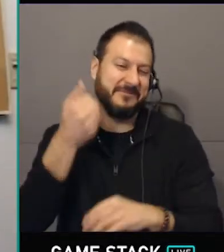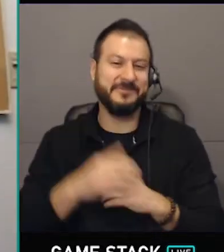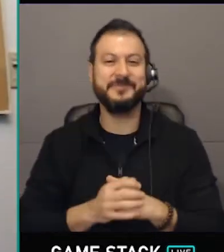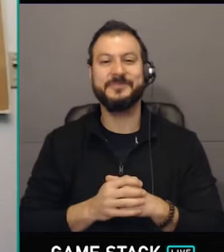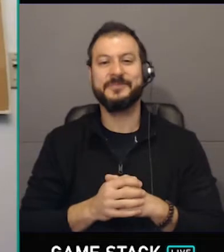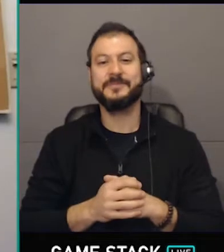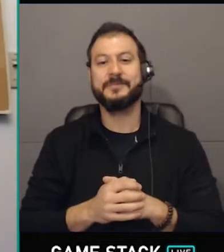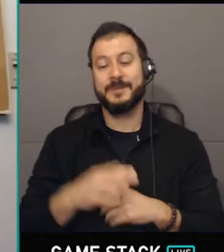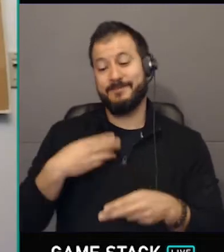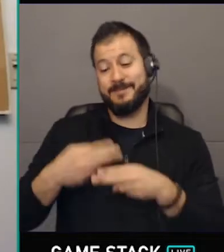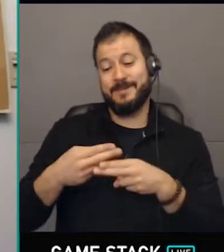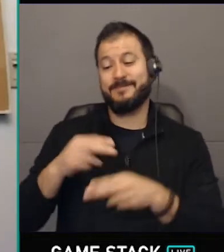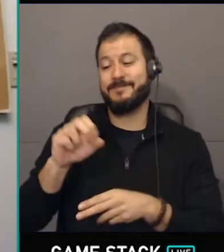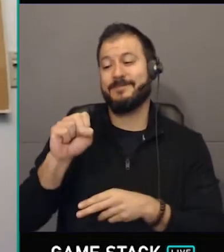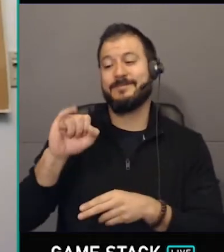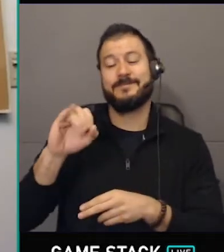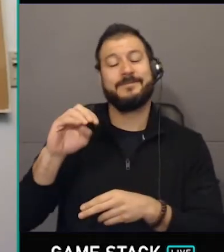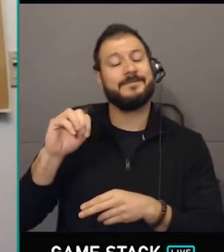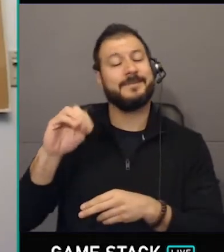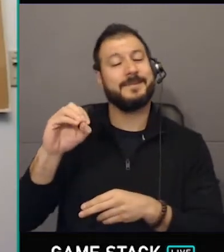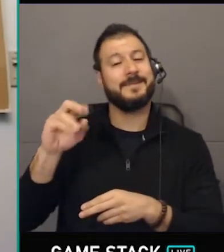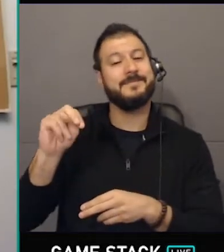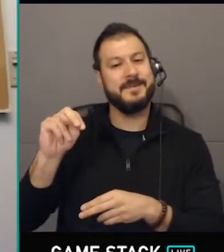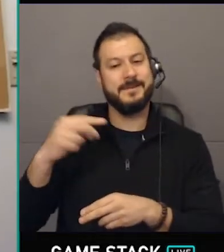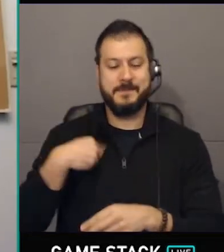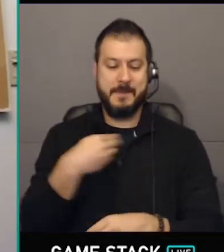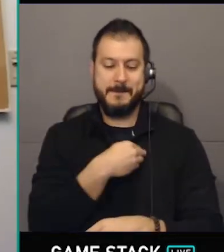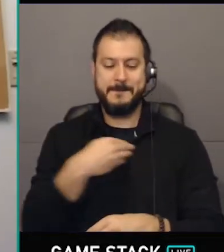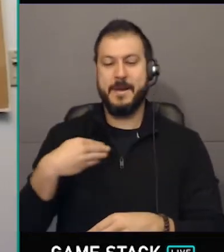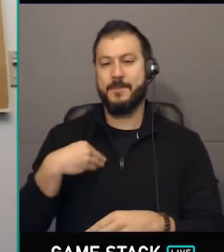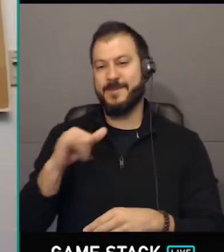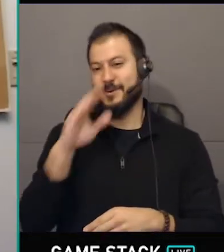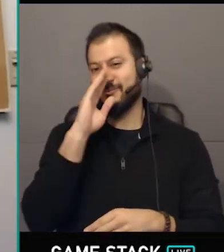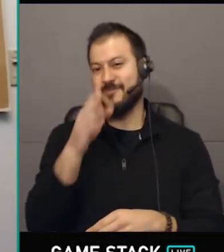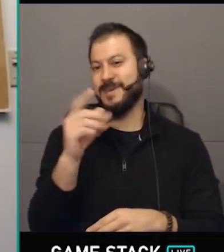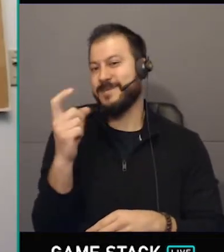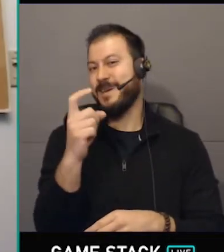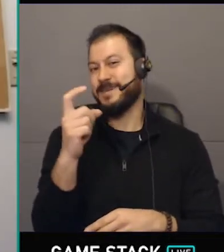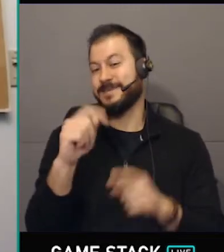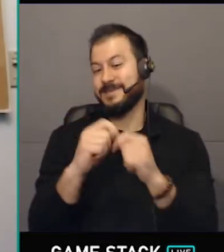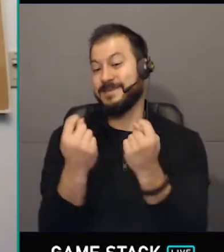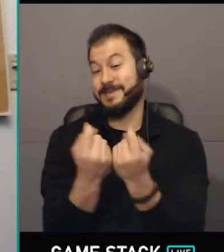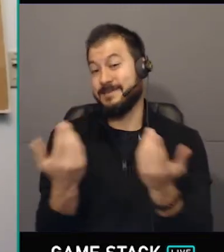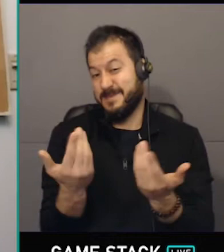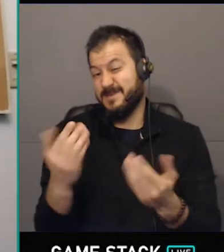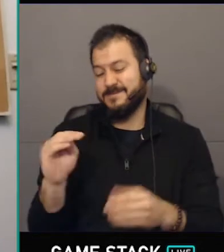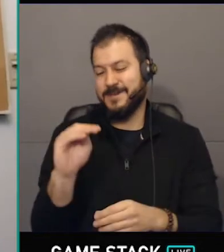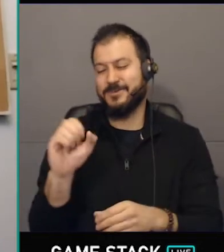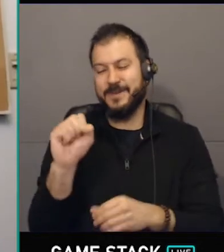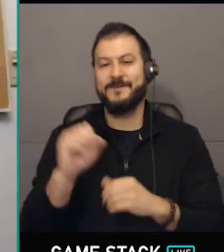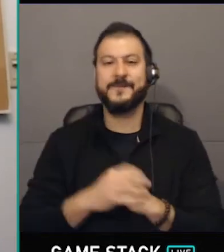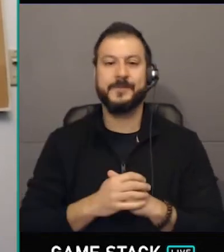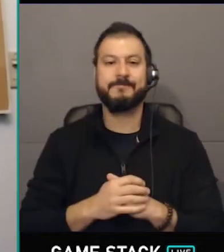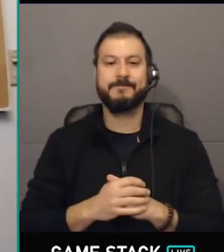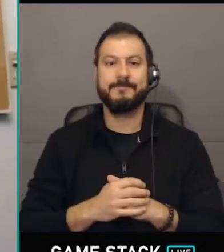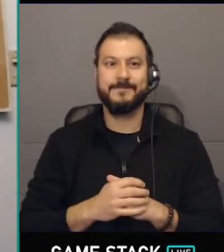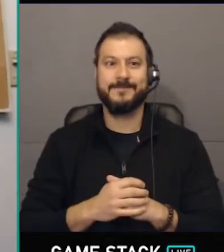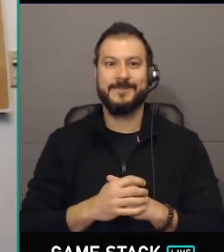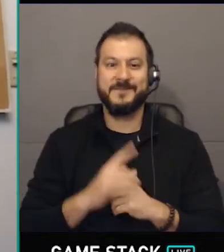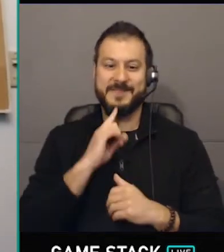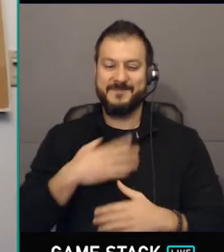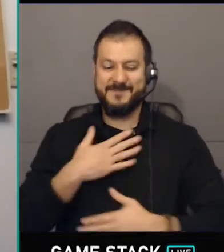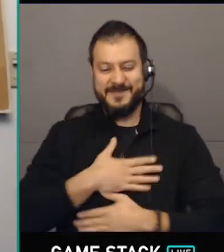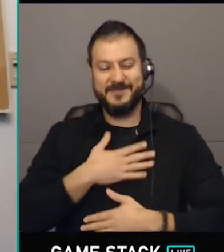I'm Simon, and I'm a member of the DirectX team here at Microsoft. It's my privilege to talk to you